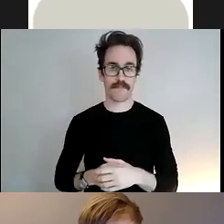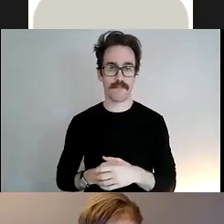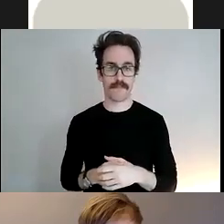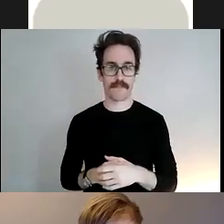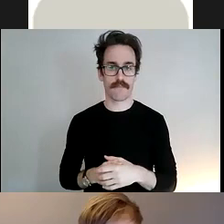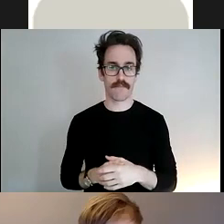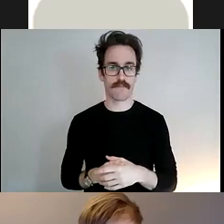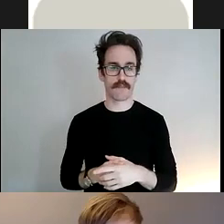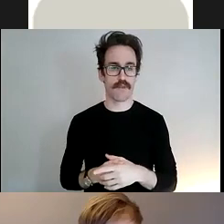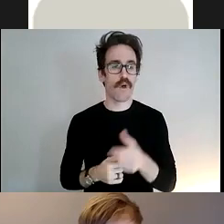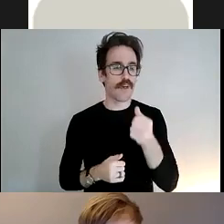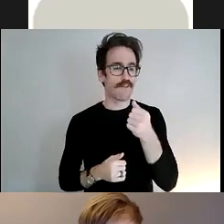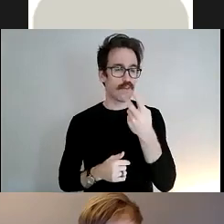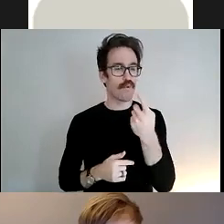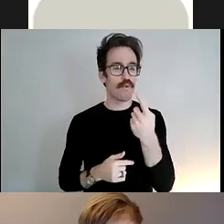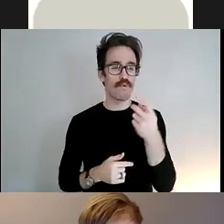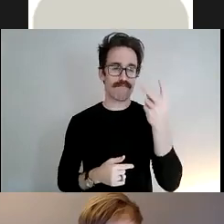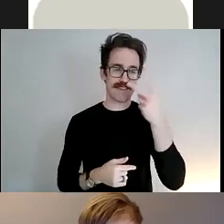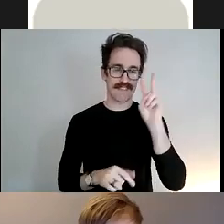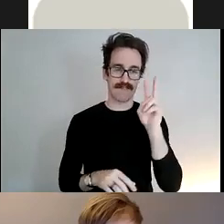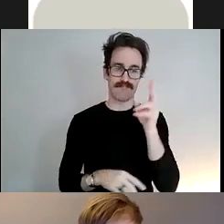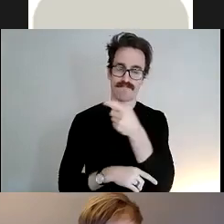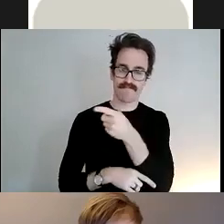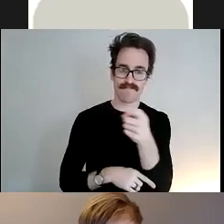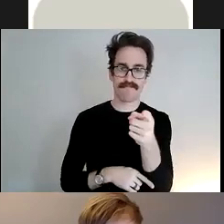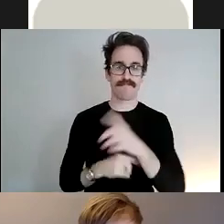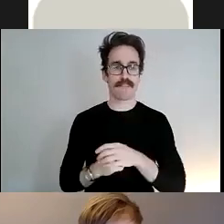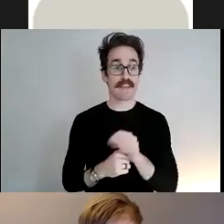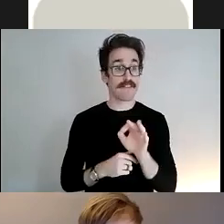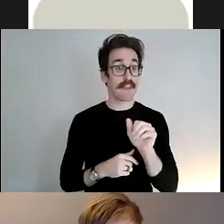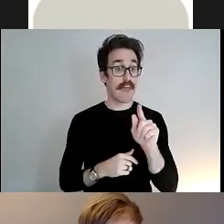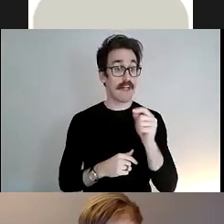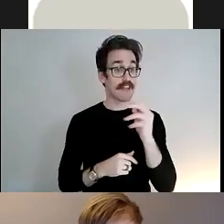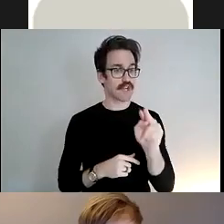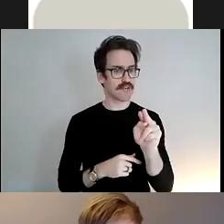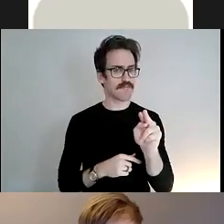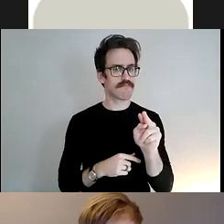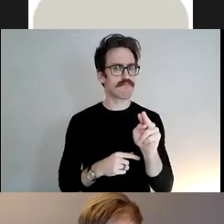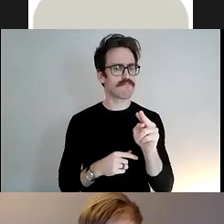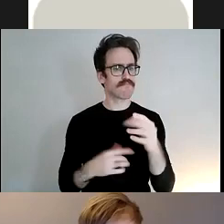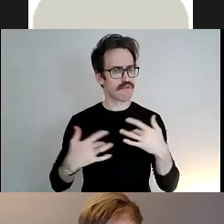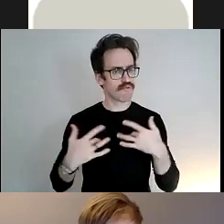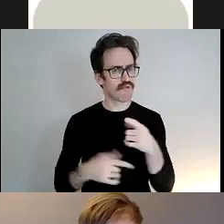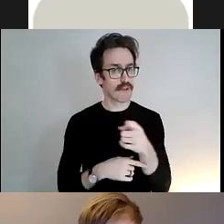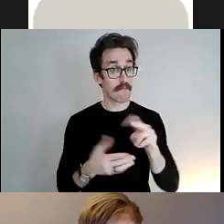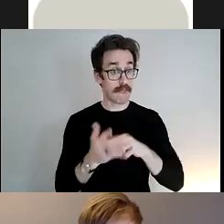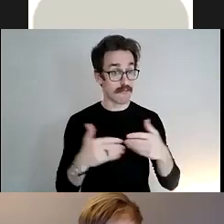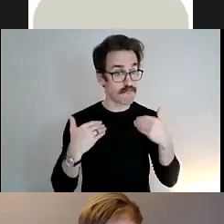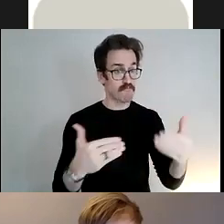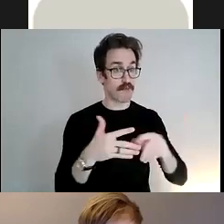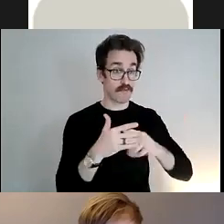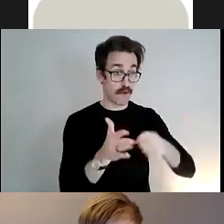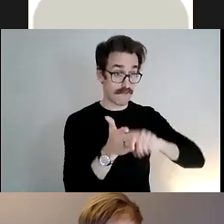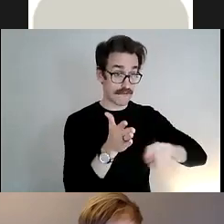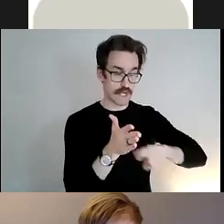So again, some misconceptions are that if an allegation is made to our office, or if we say we've got an allegation, that means there's an investigation.